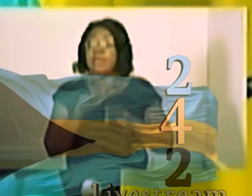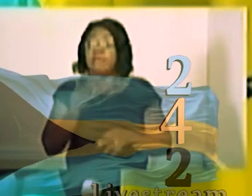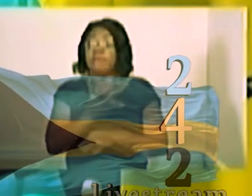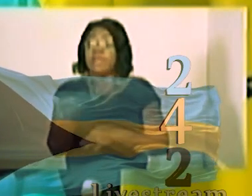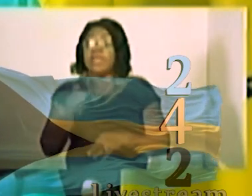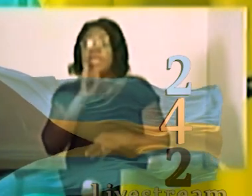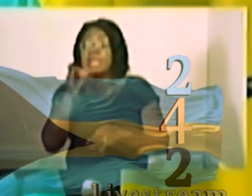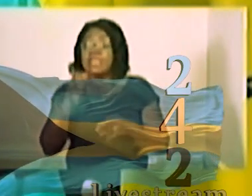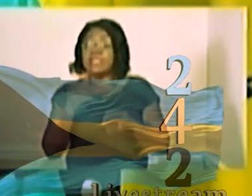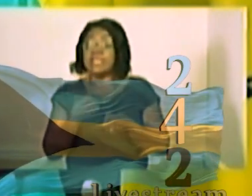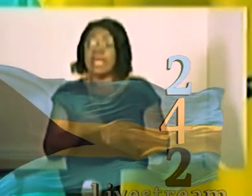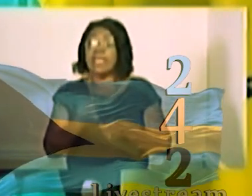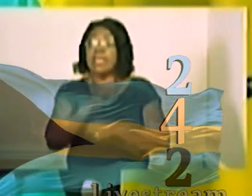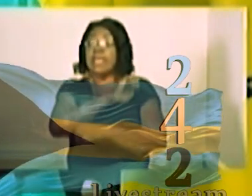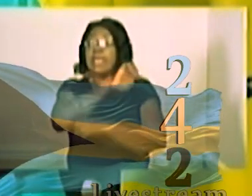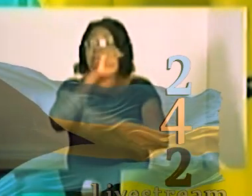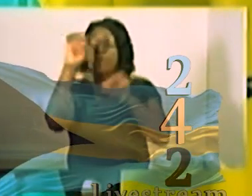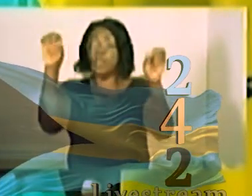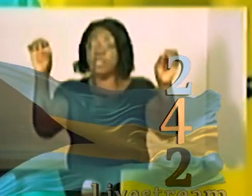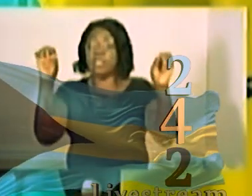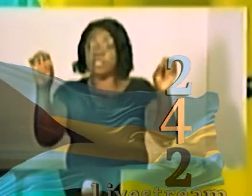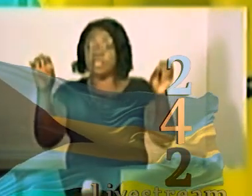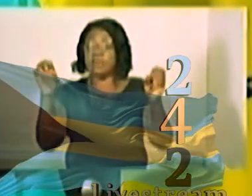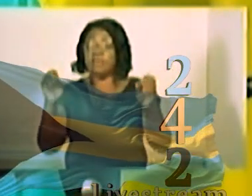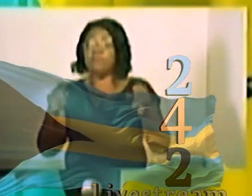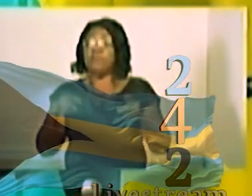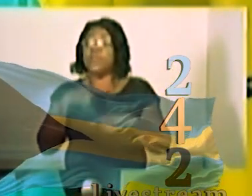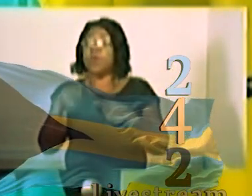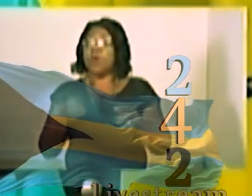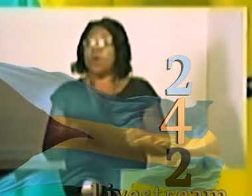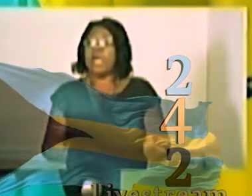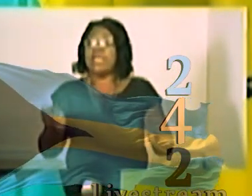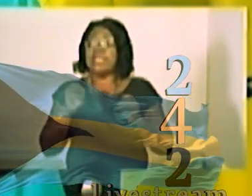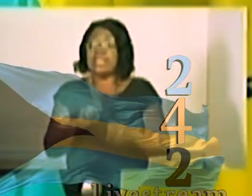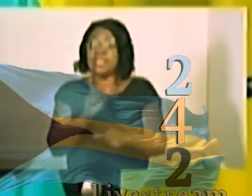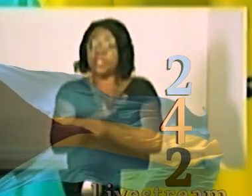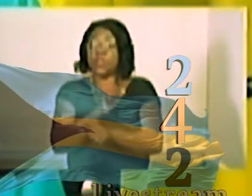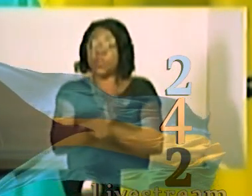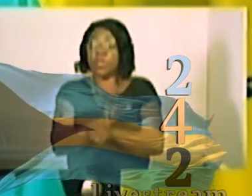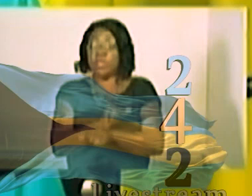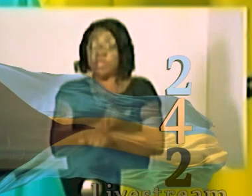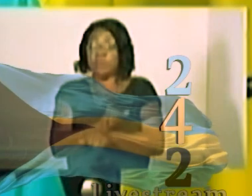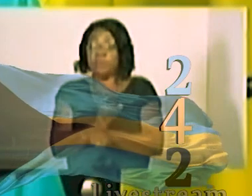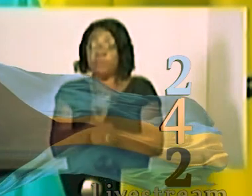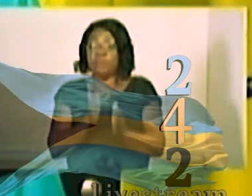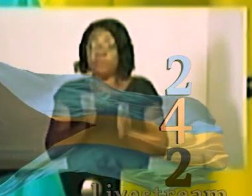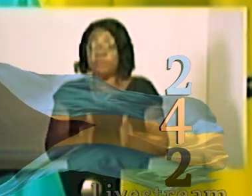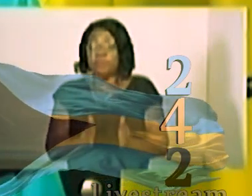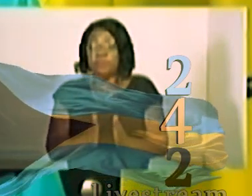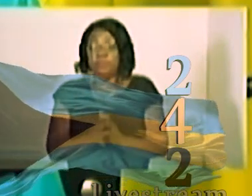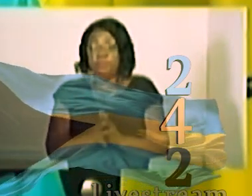are an essential worker, or have been specifically exempted.